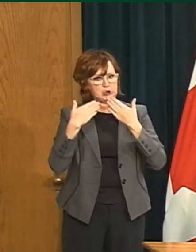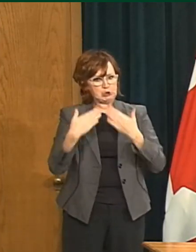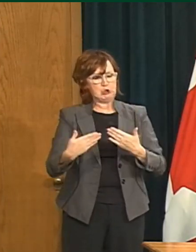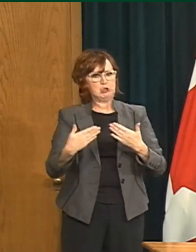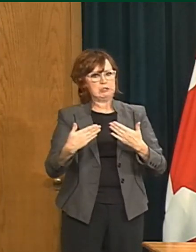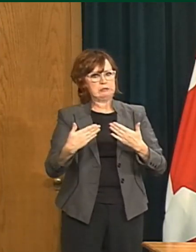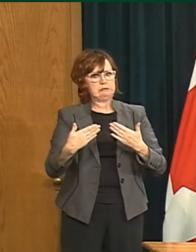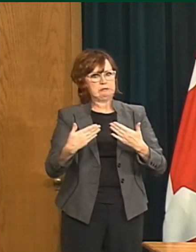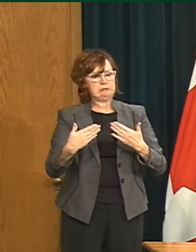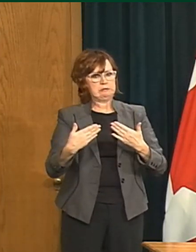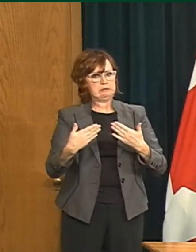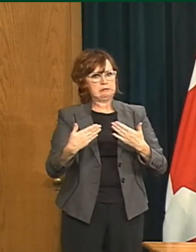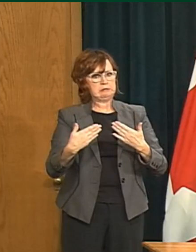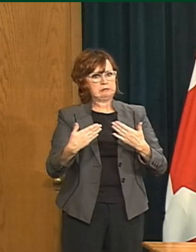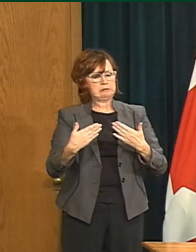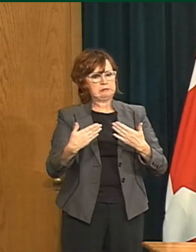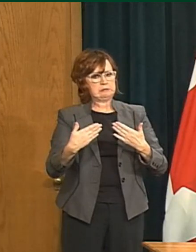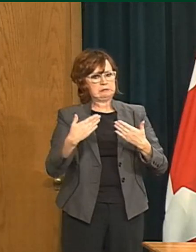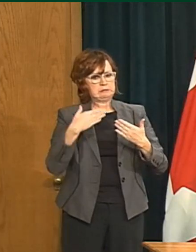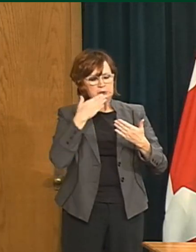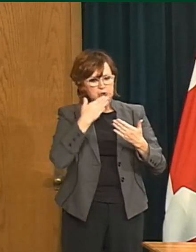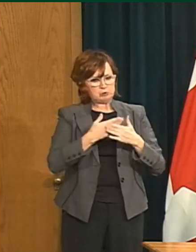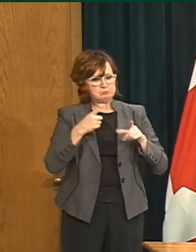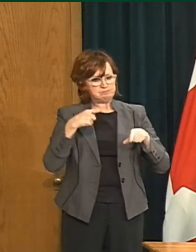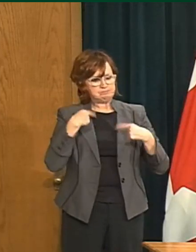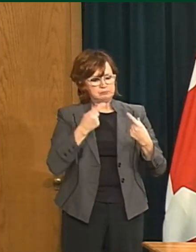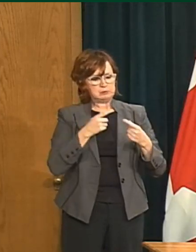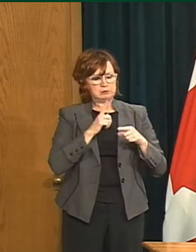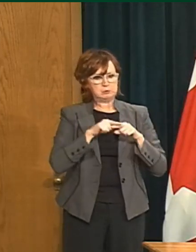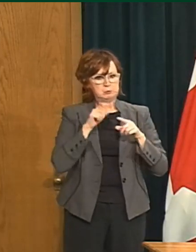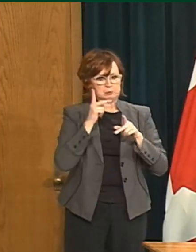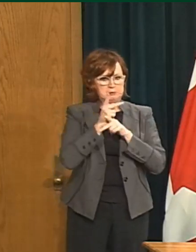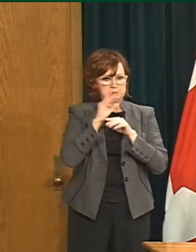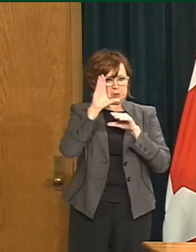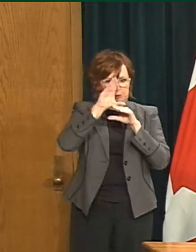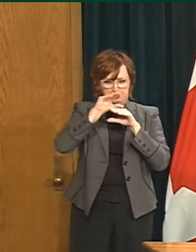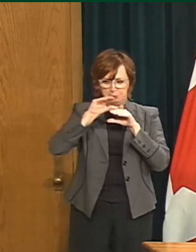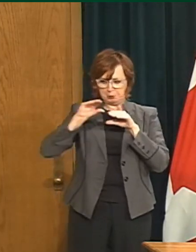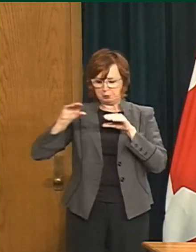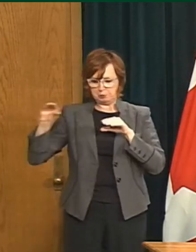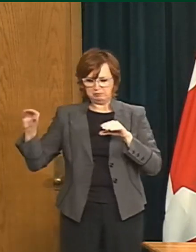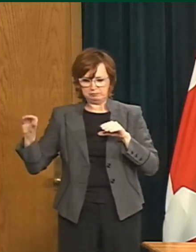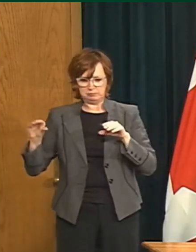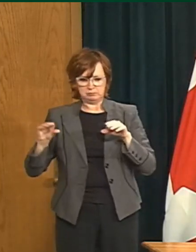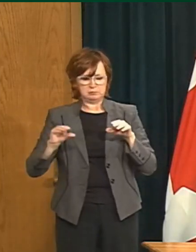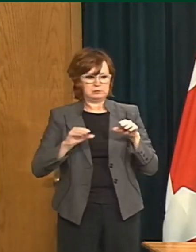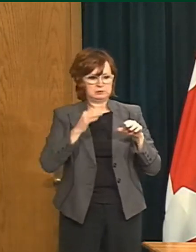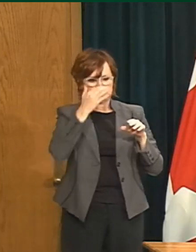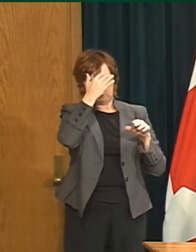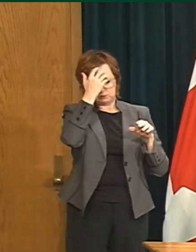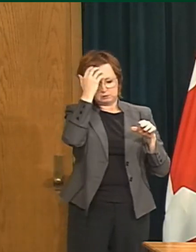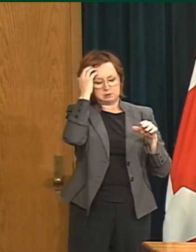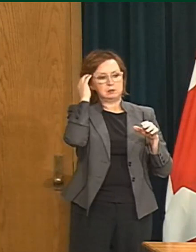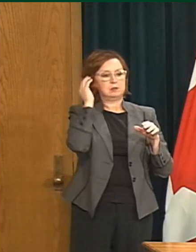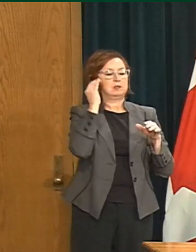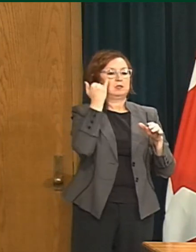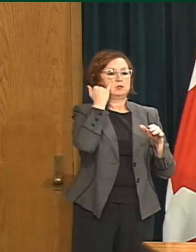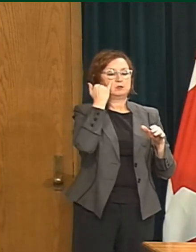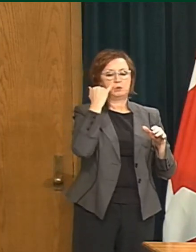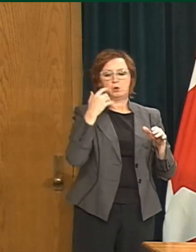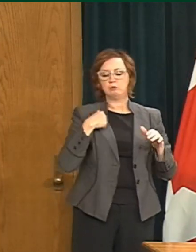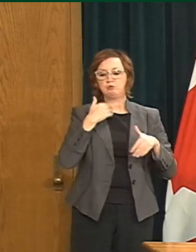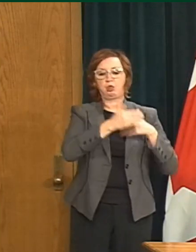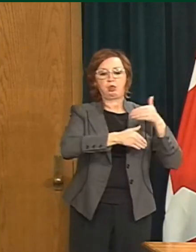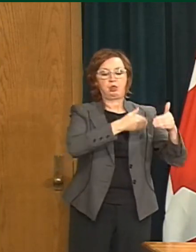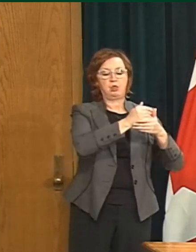flat. But I think the trajectories, the scenarios 1 and 2, no intervention 1 and 2, are based on